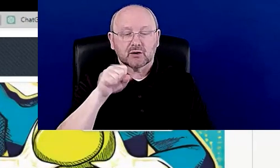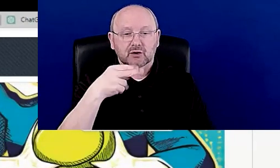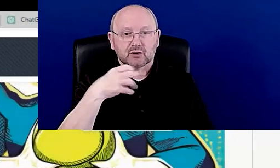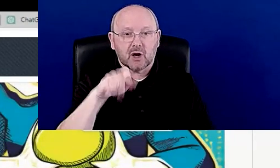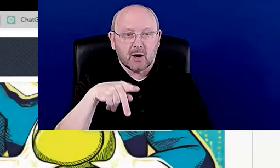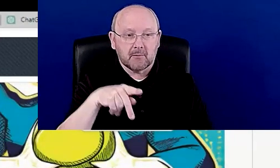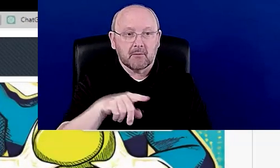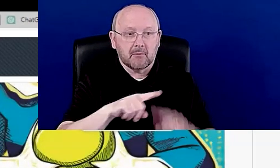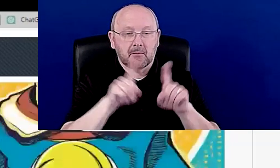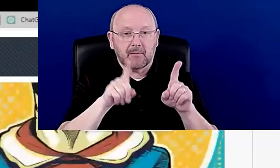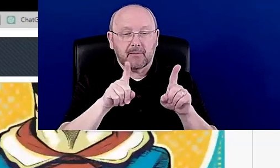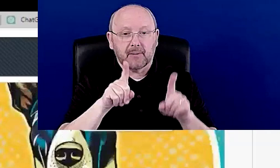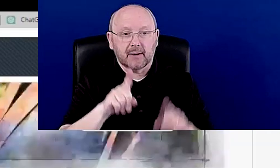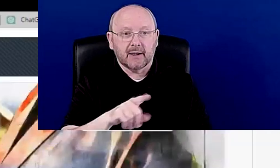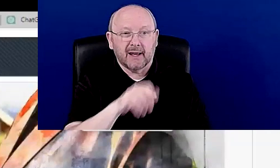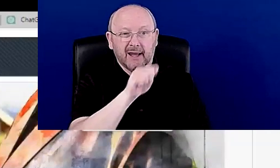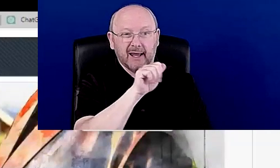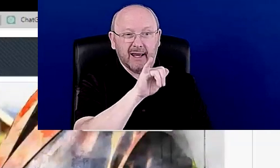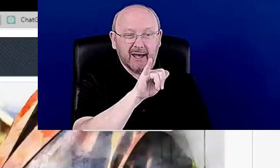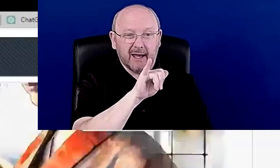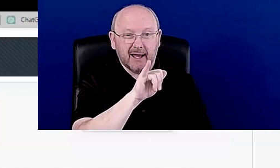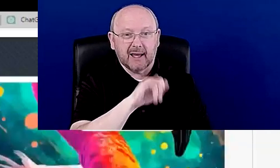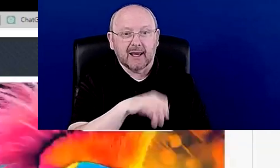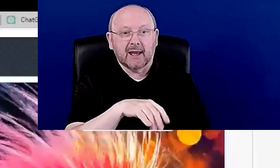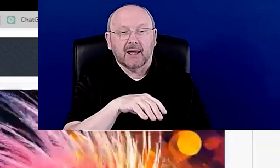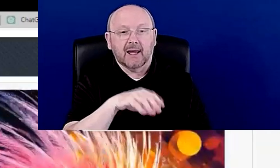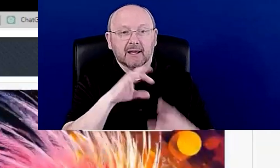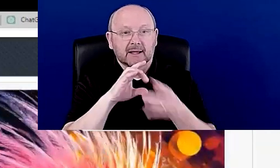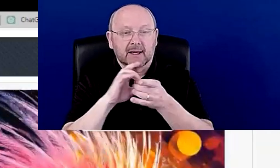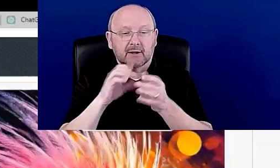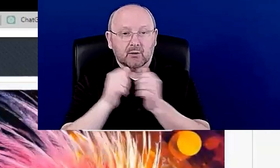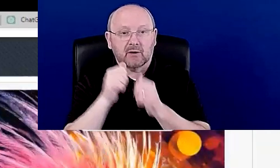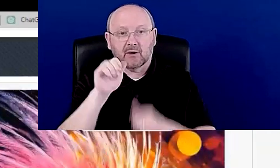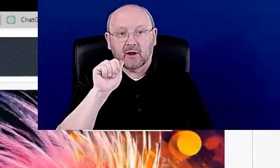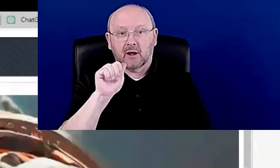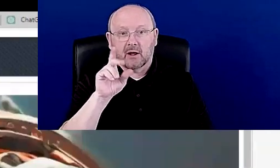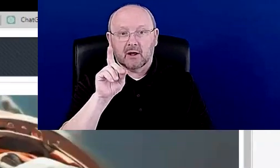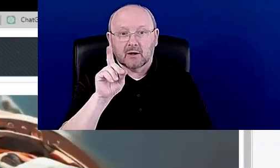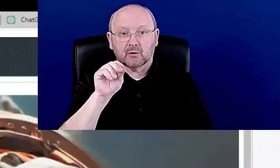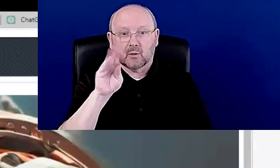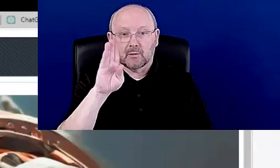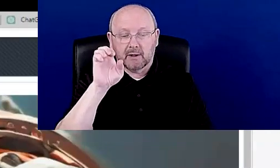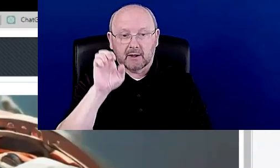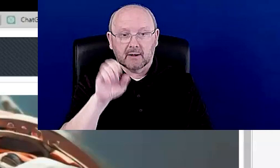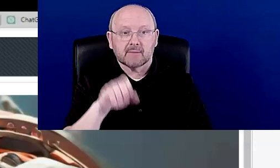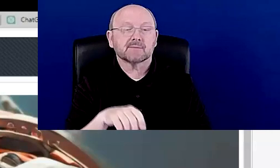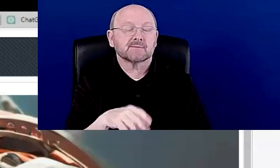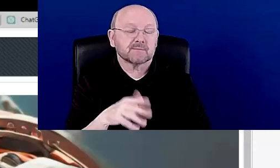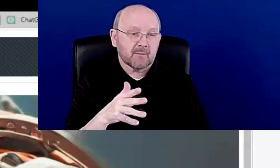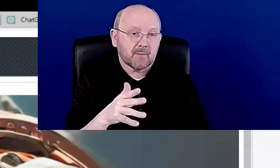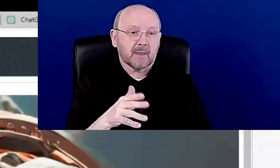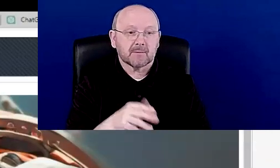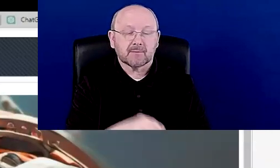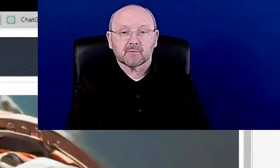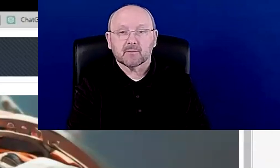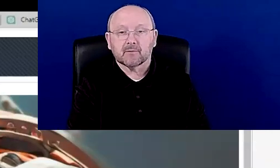specifically AI focused section of Adobe. And this is just their text to image portion. Would you mind showing us